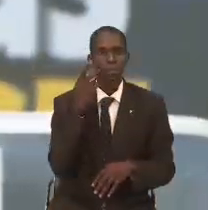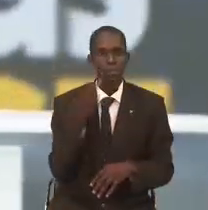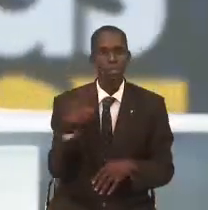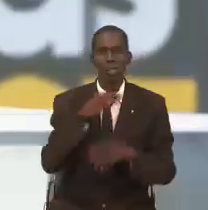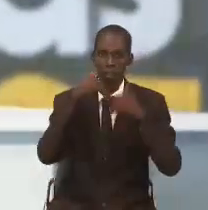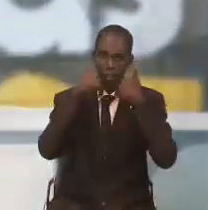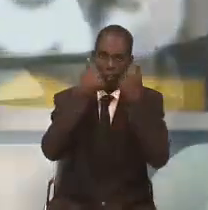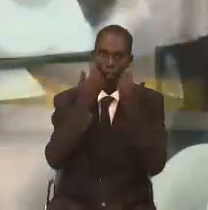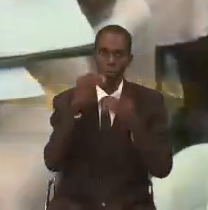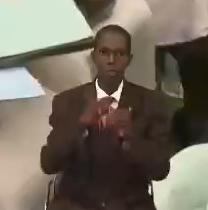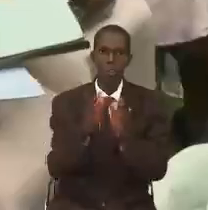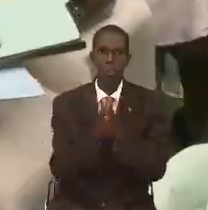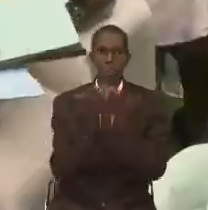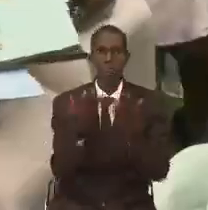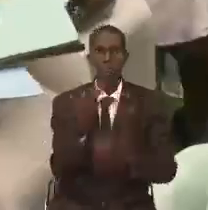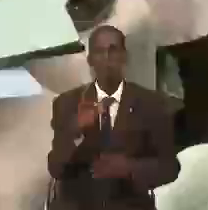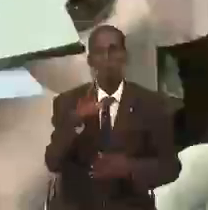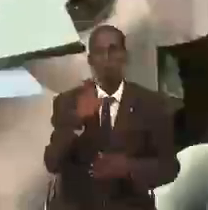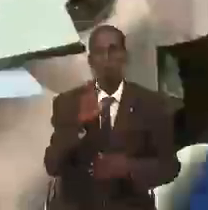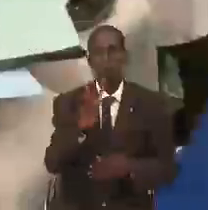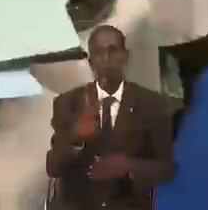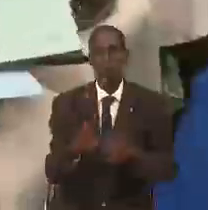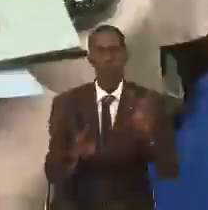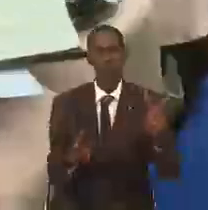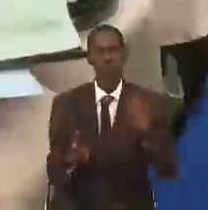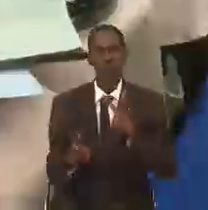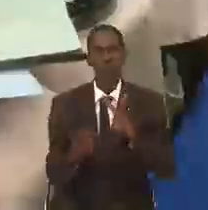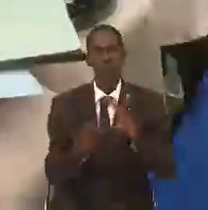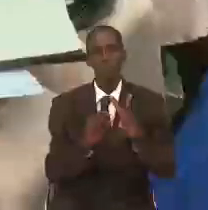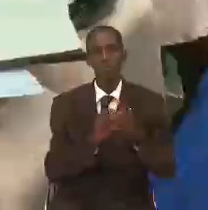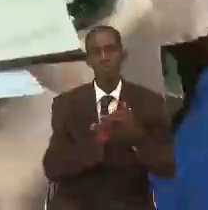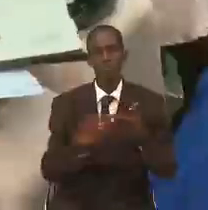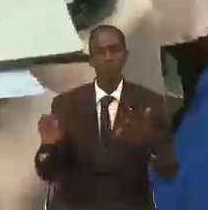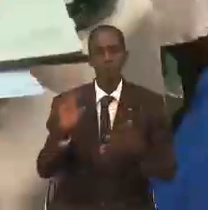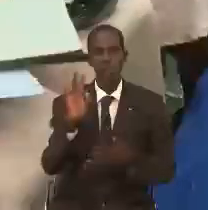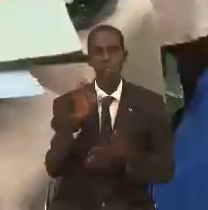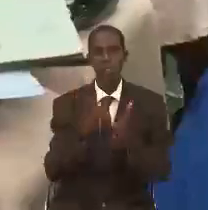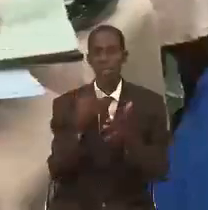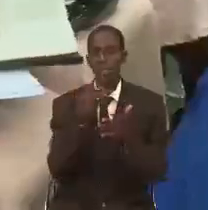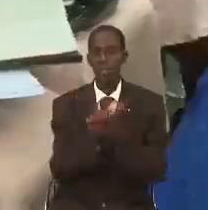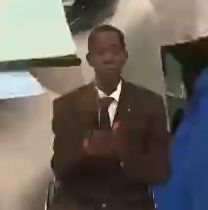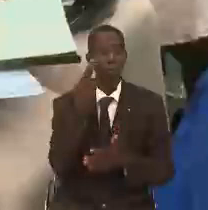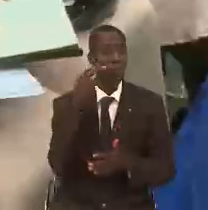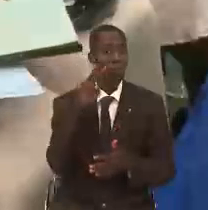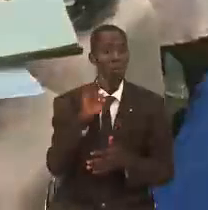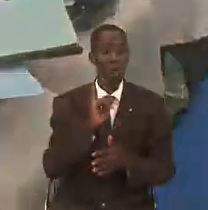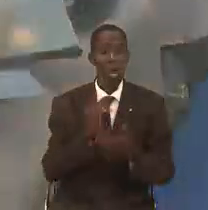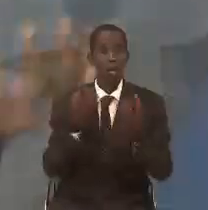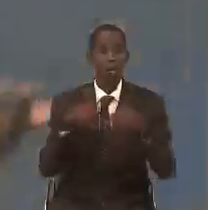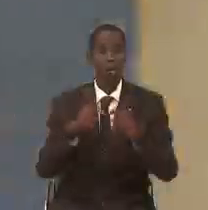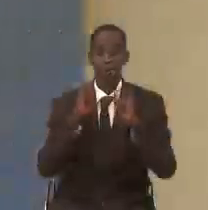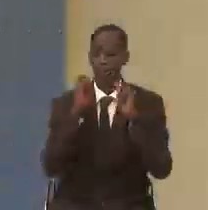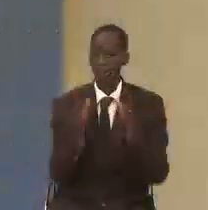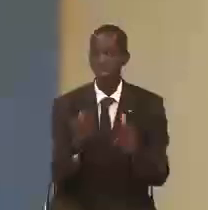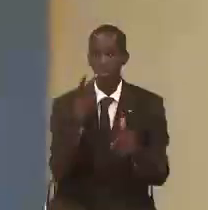chapter 22, I'm reading from verse 7. It says, behold, I come quickly. Look at how many times now he's